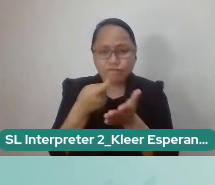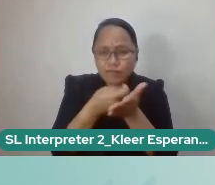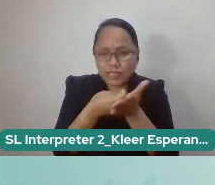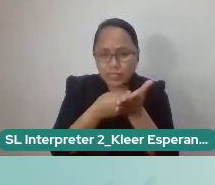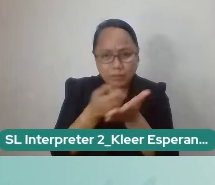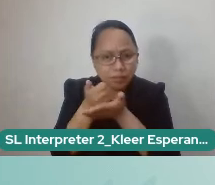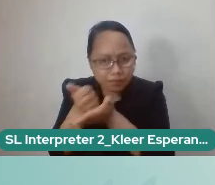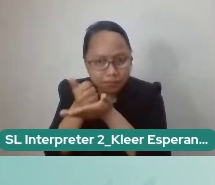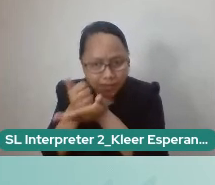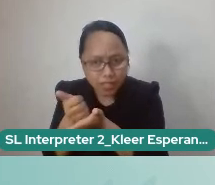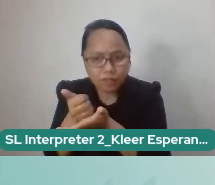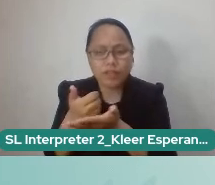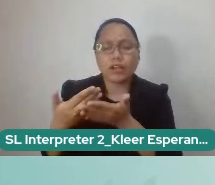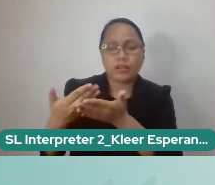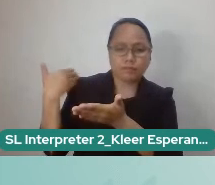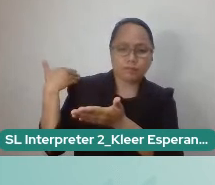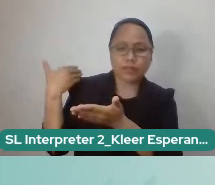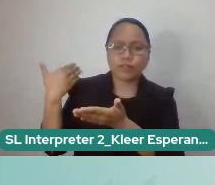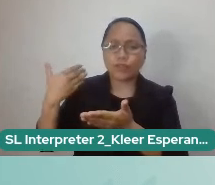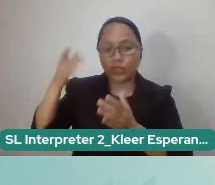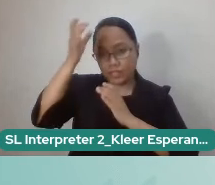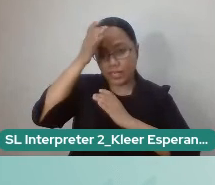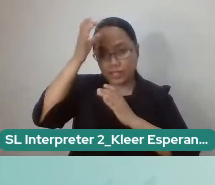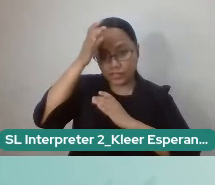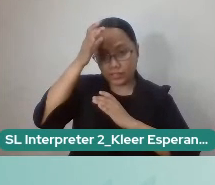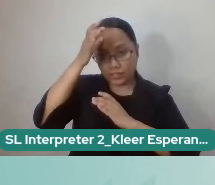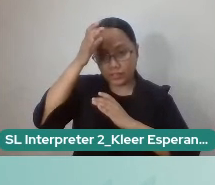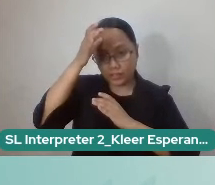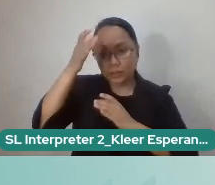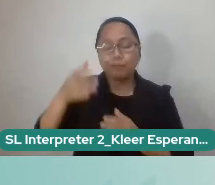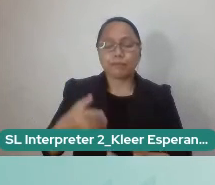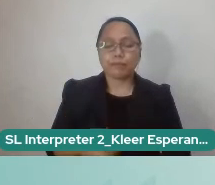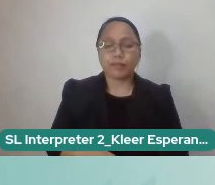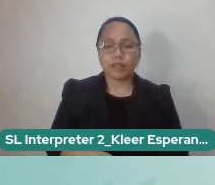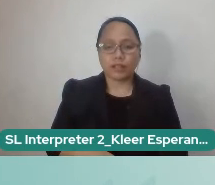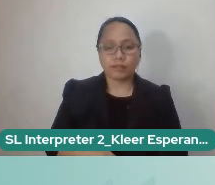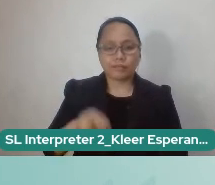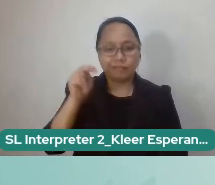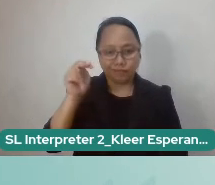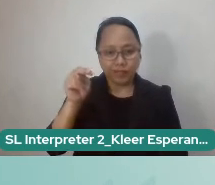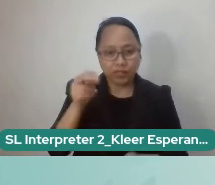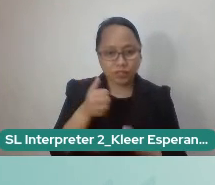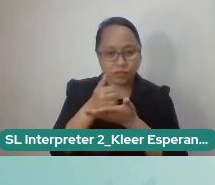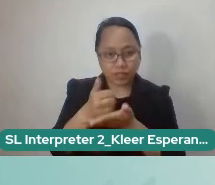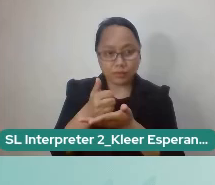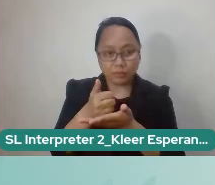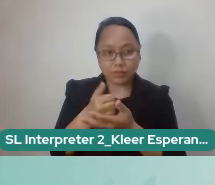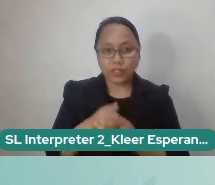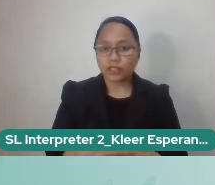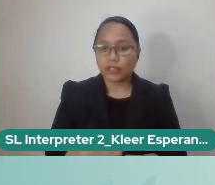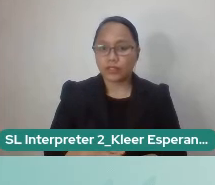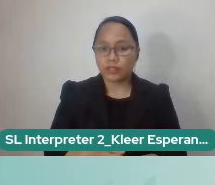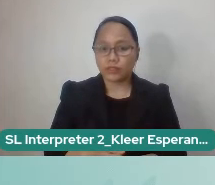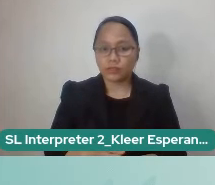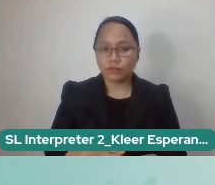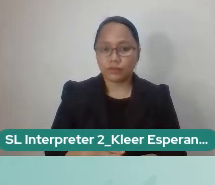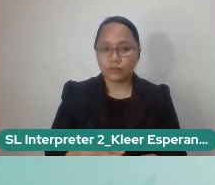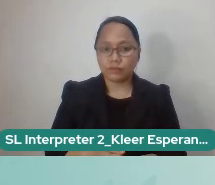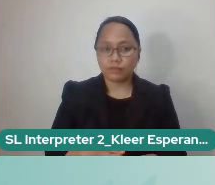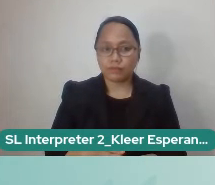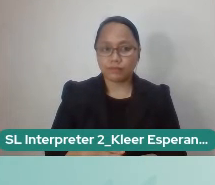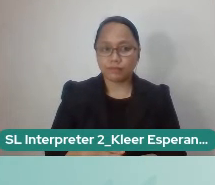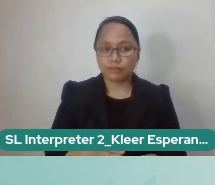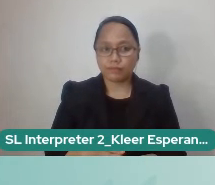women screened positive received treatment for precancerous lesion using the thermal ablation. Before